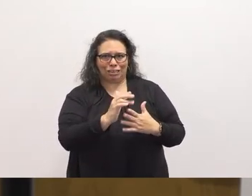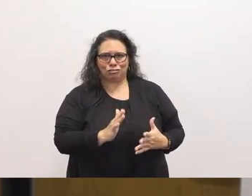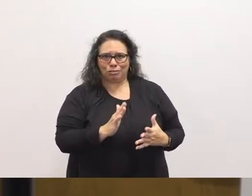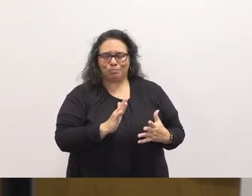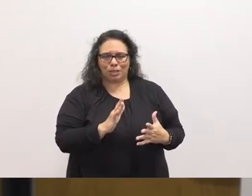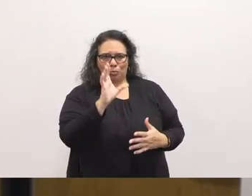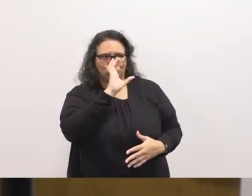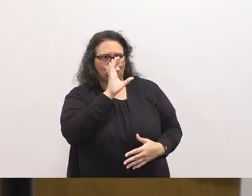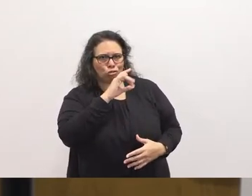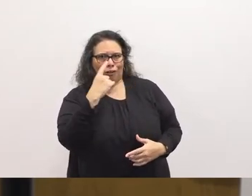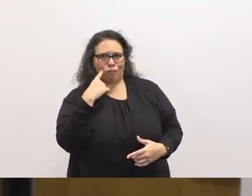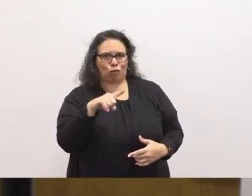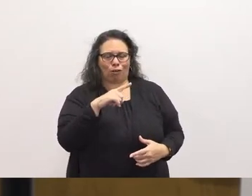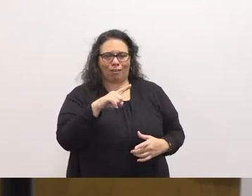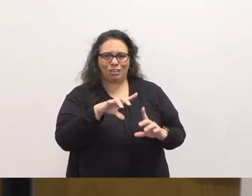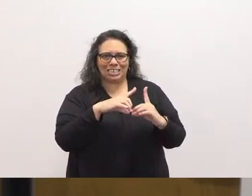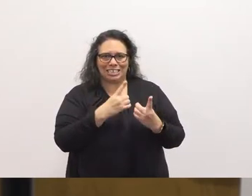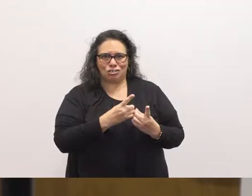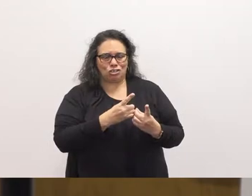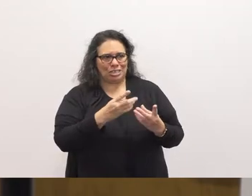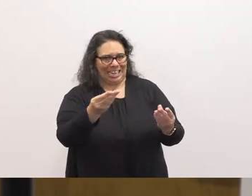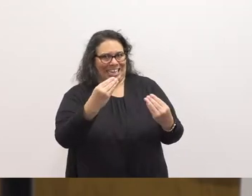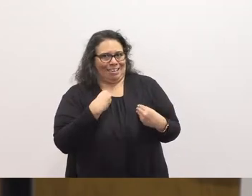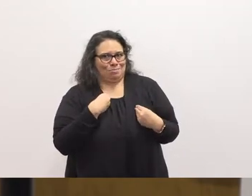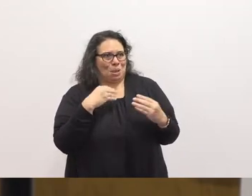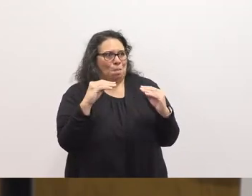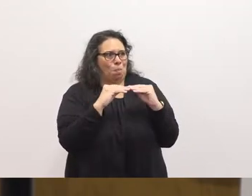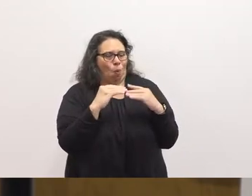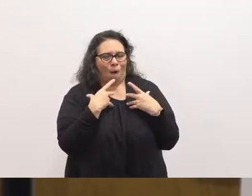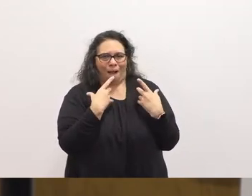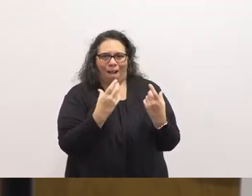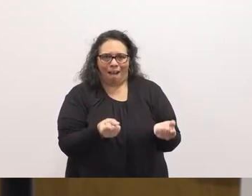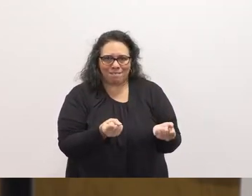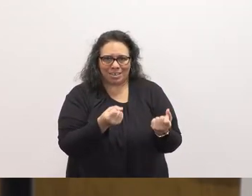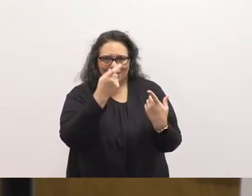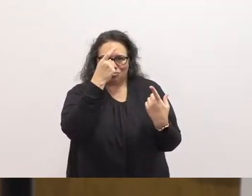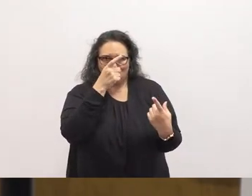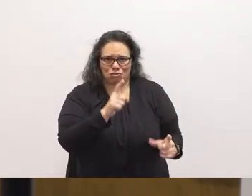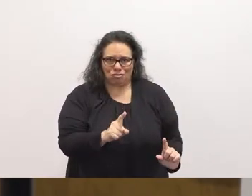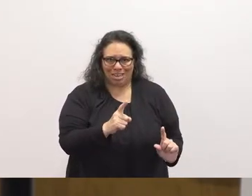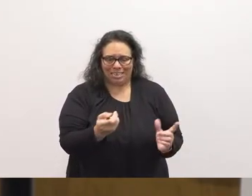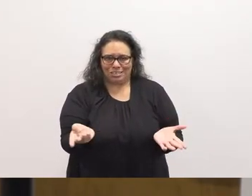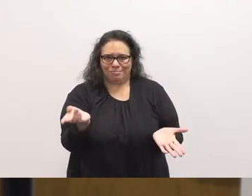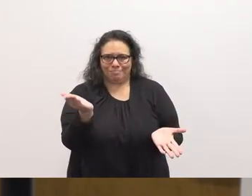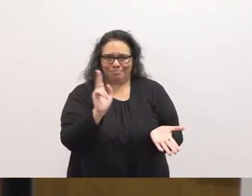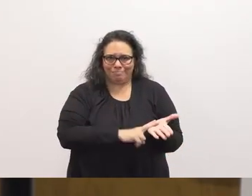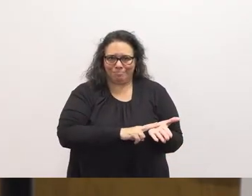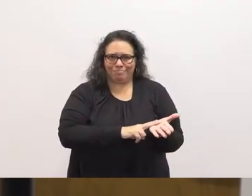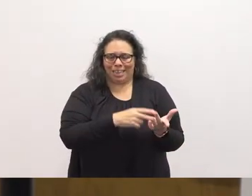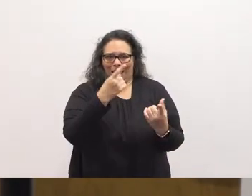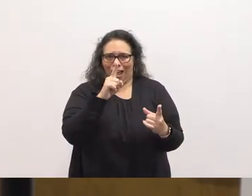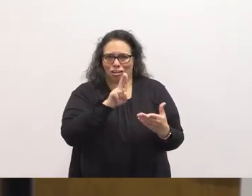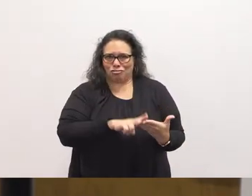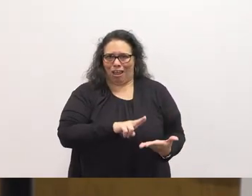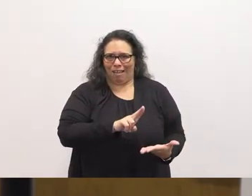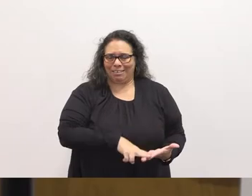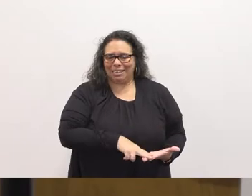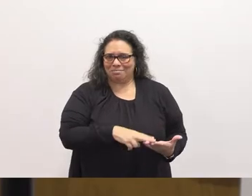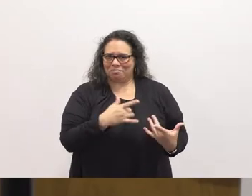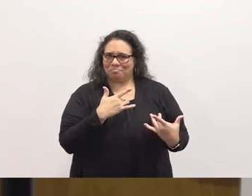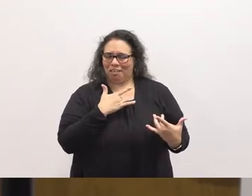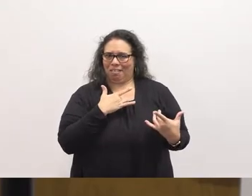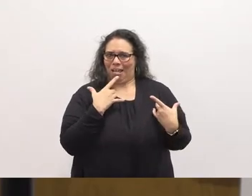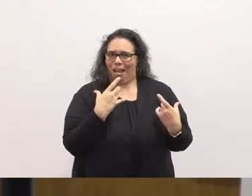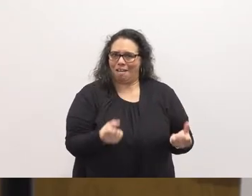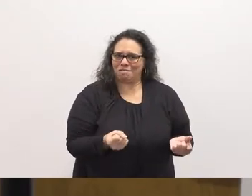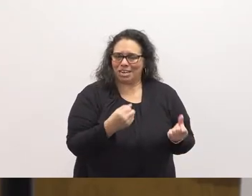been looking for from a district. And so it gives me even more confidence to agree to the renewal of the contract, as I feel very confident and comfortable